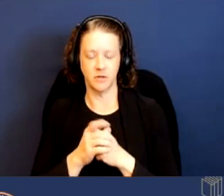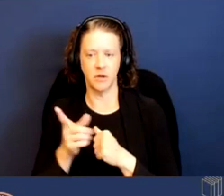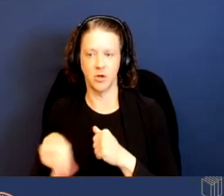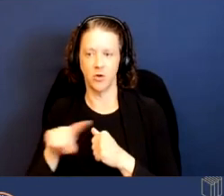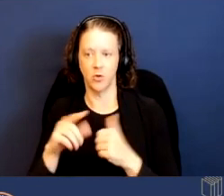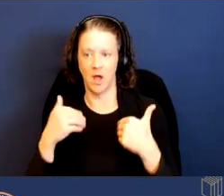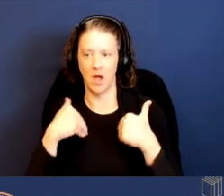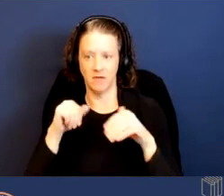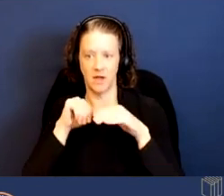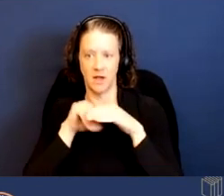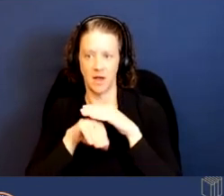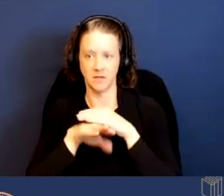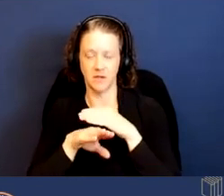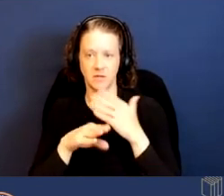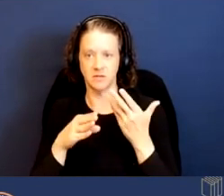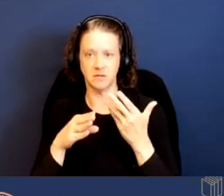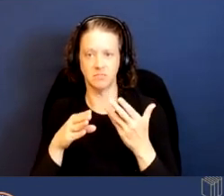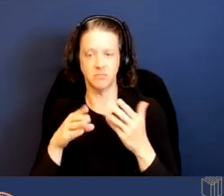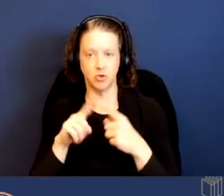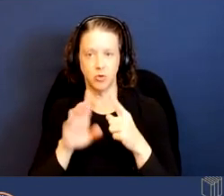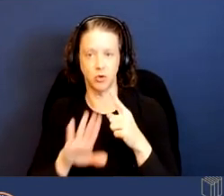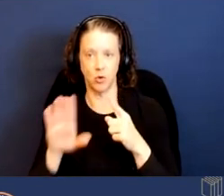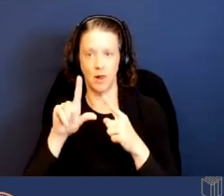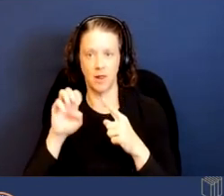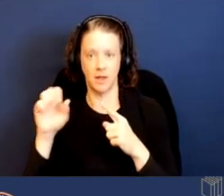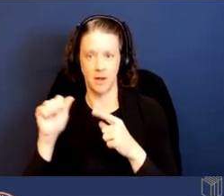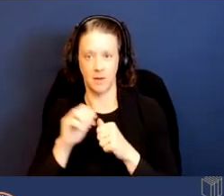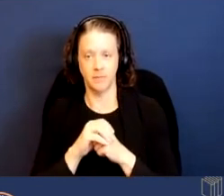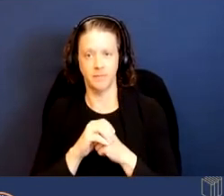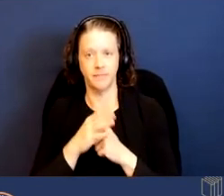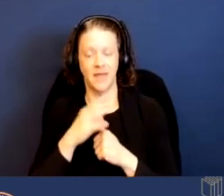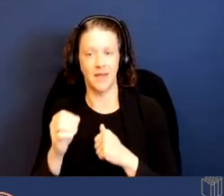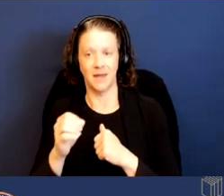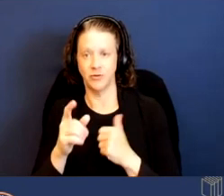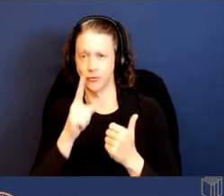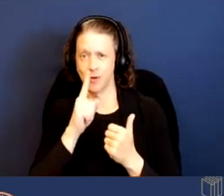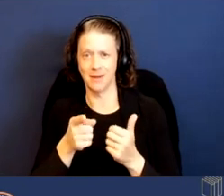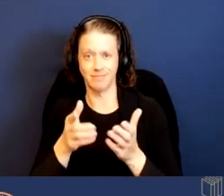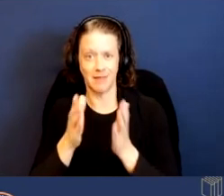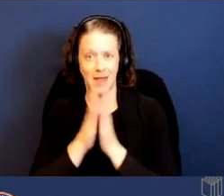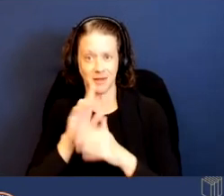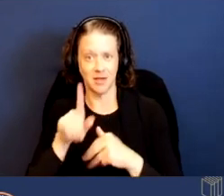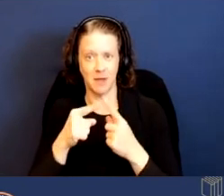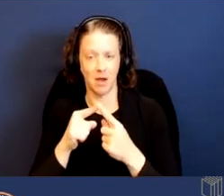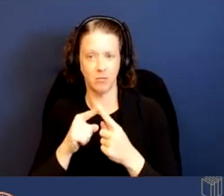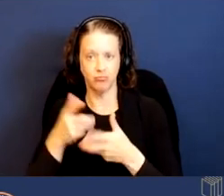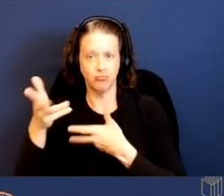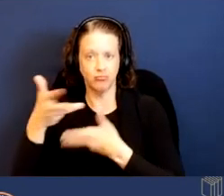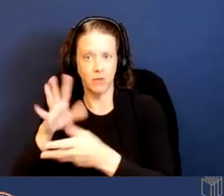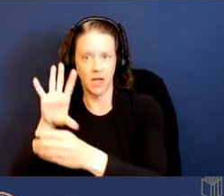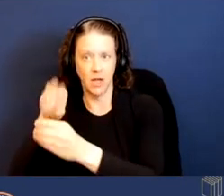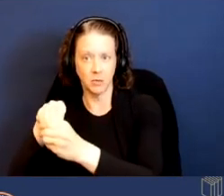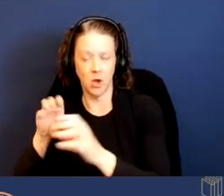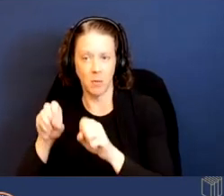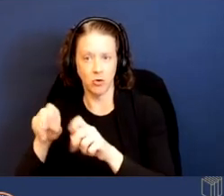access to your LEA, and really asking about, engagement opportunities for